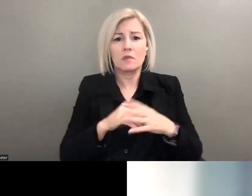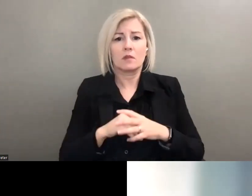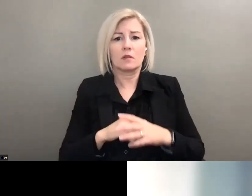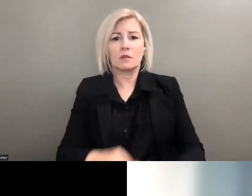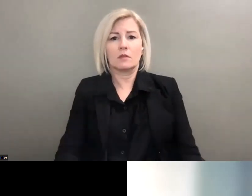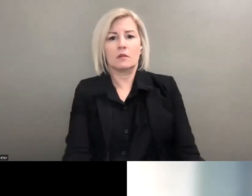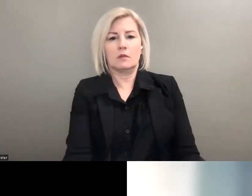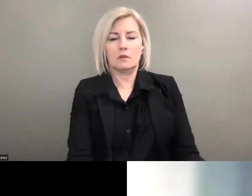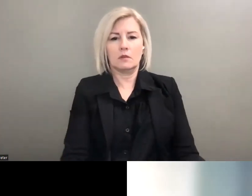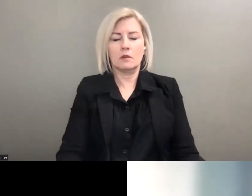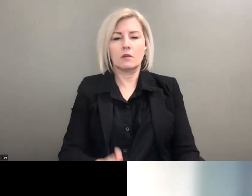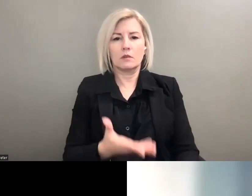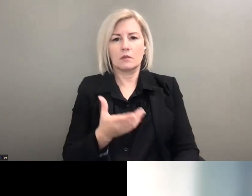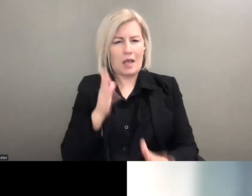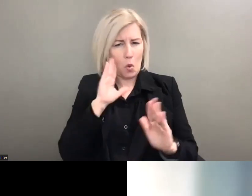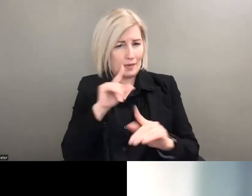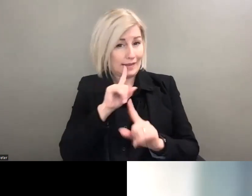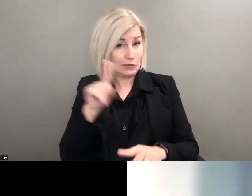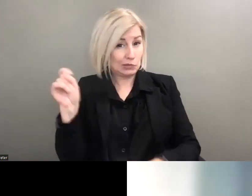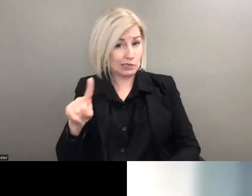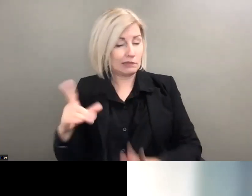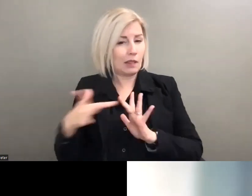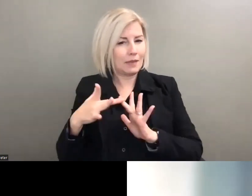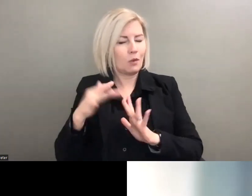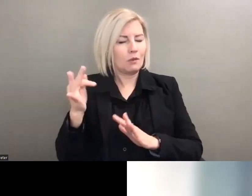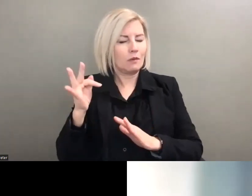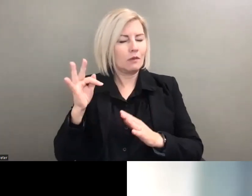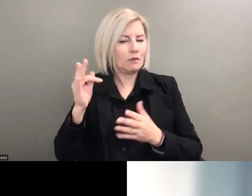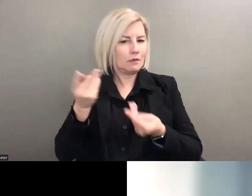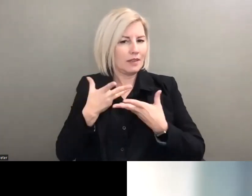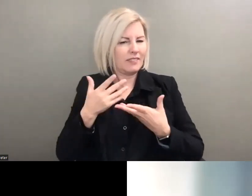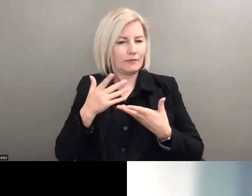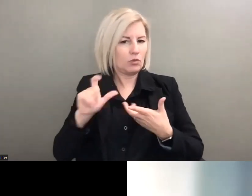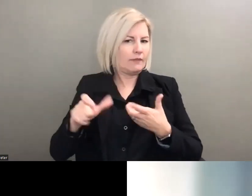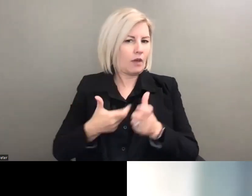So that, I hope that answers your question. Reach out to me if you have any follow-ups.